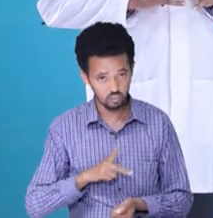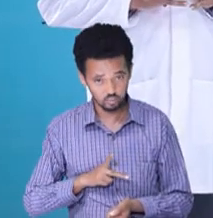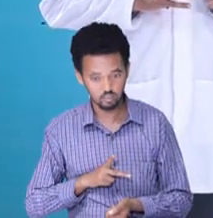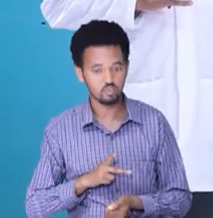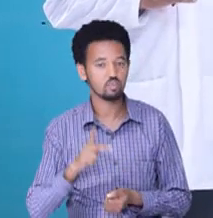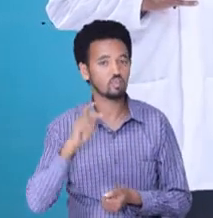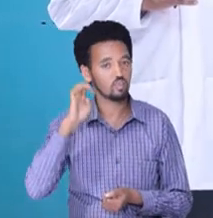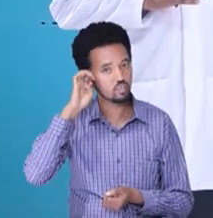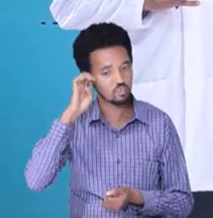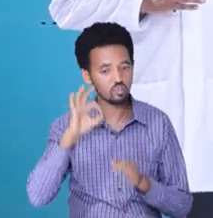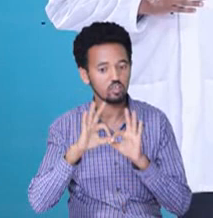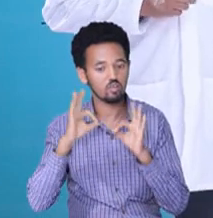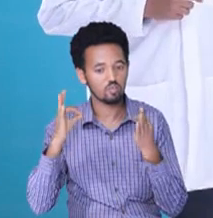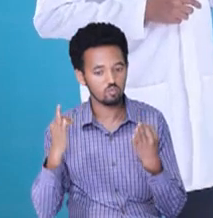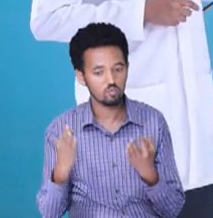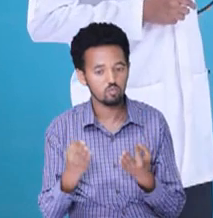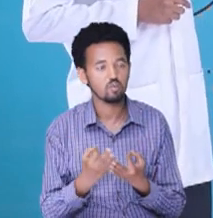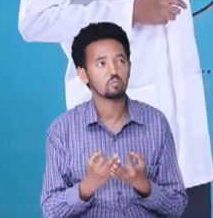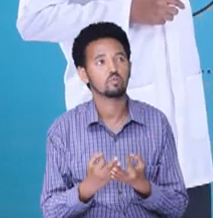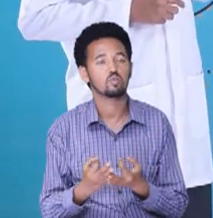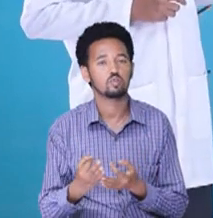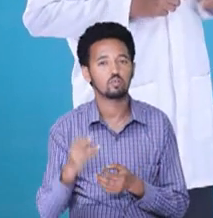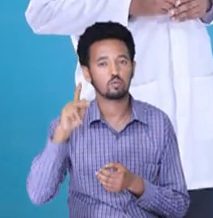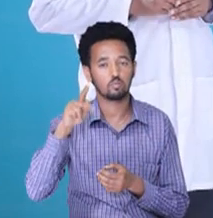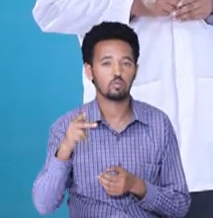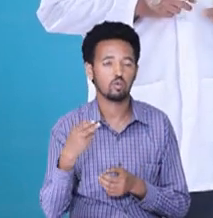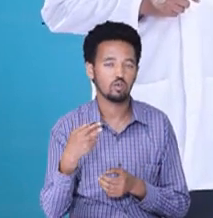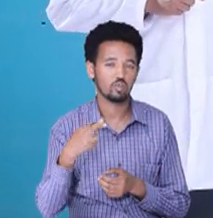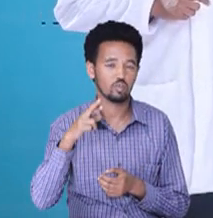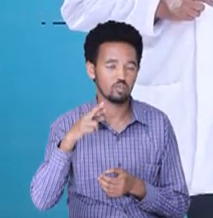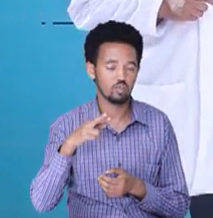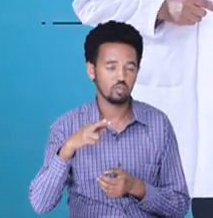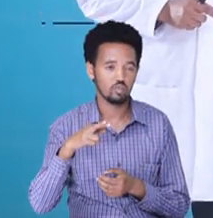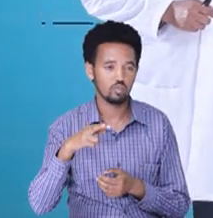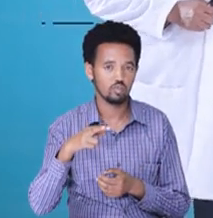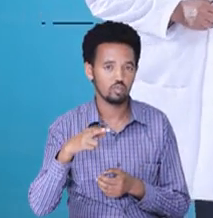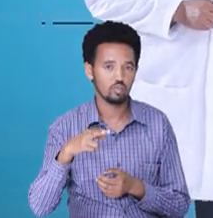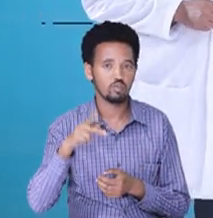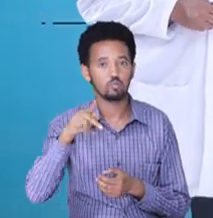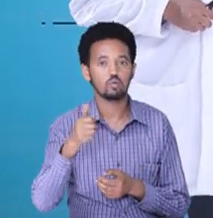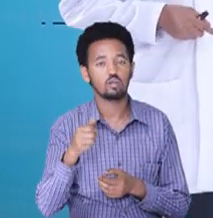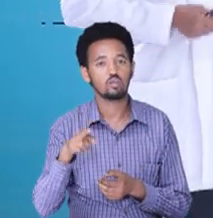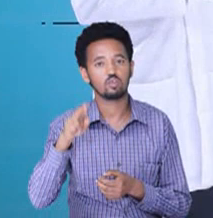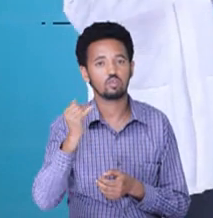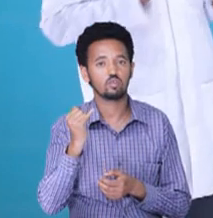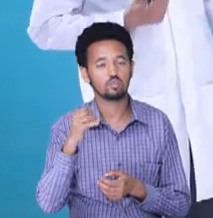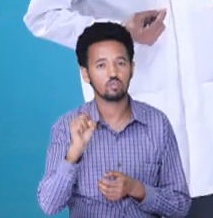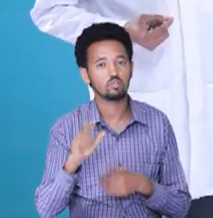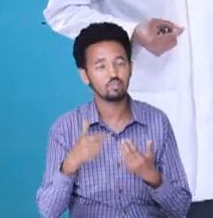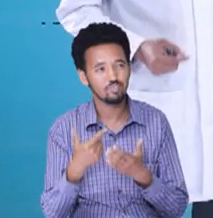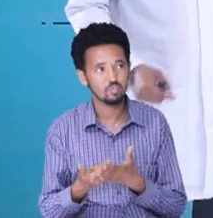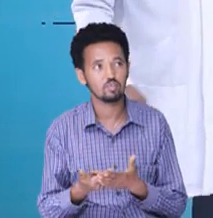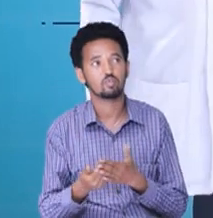his family fled to Paris to join counter-revolution, who had already left in France. This